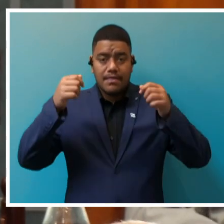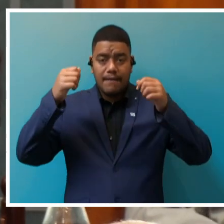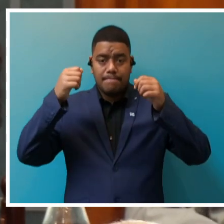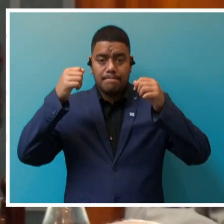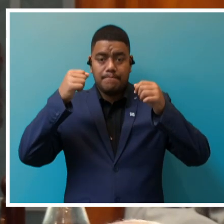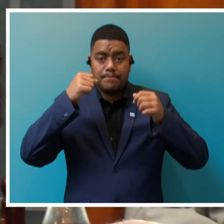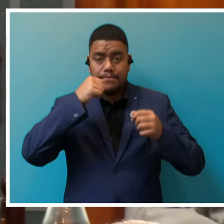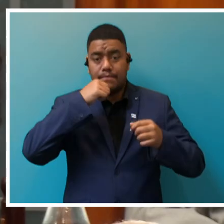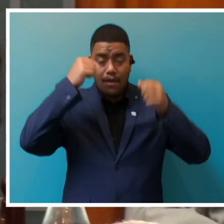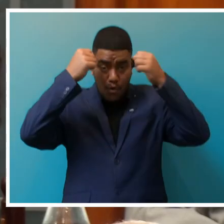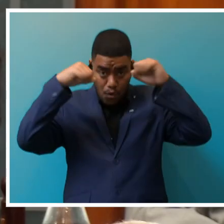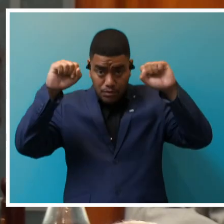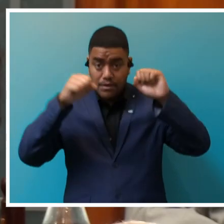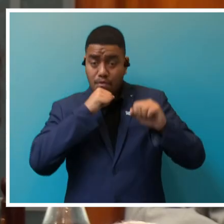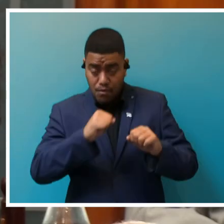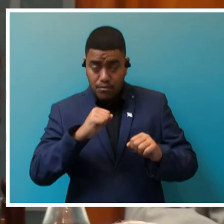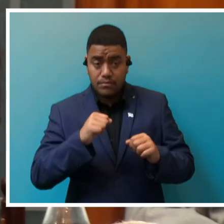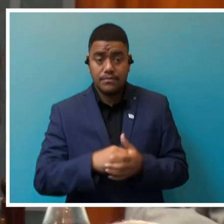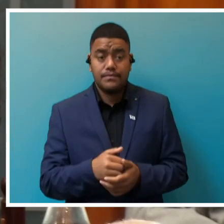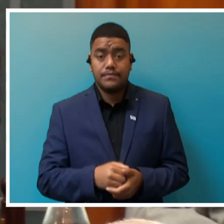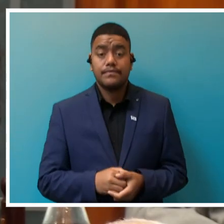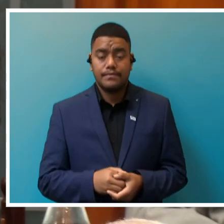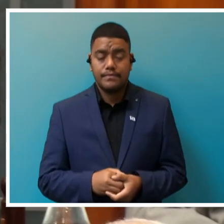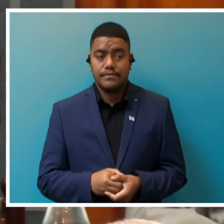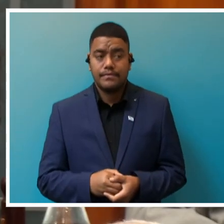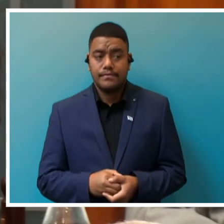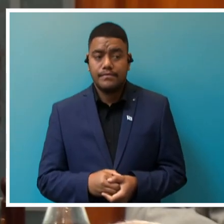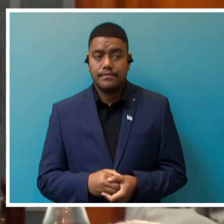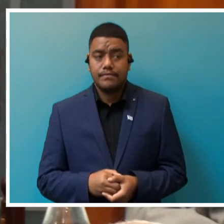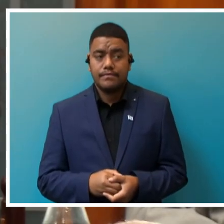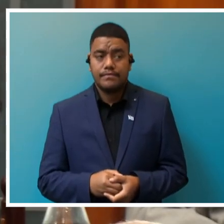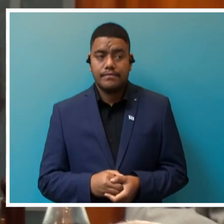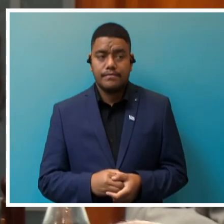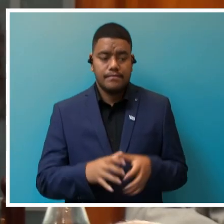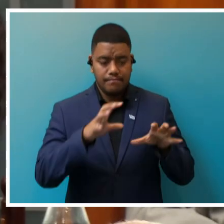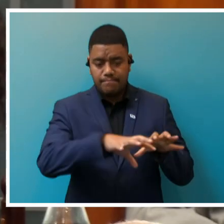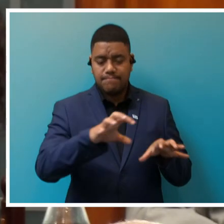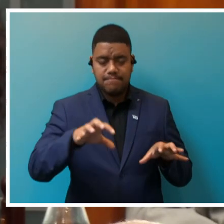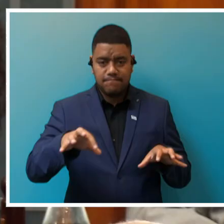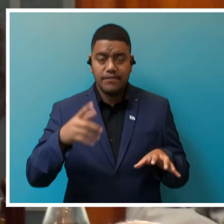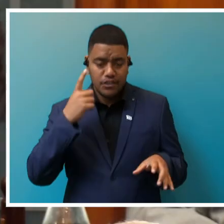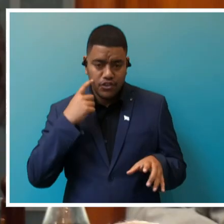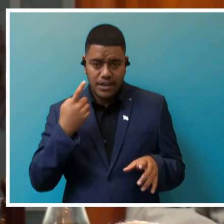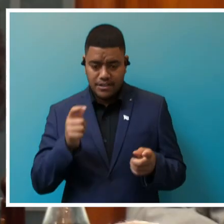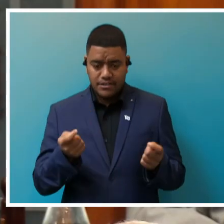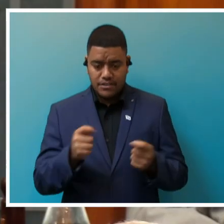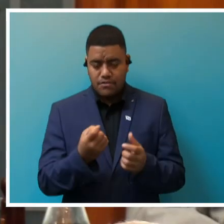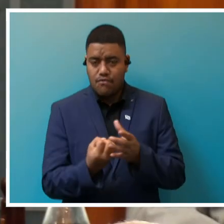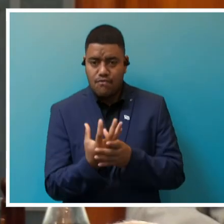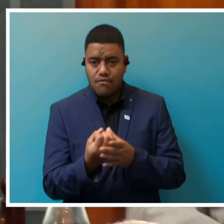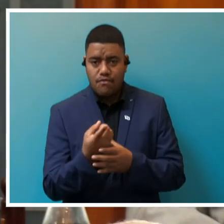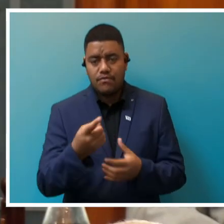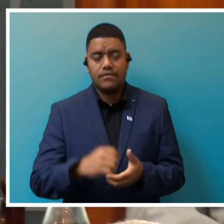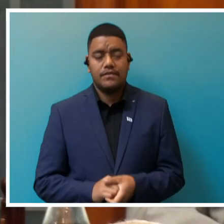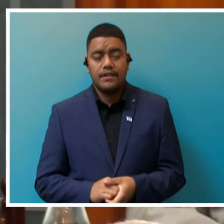to browse and can damage surrounding vegetation, sheep are better suited for integration into cropping